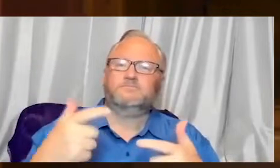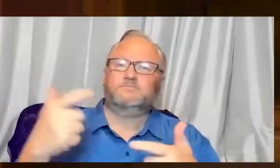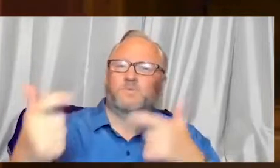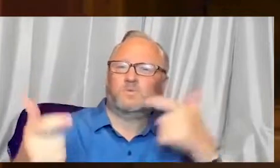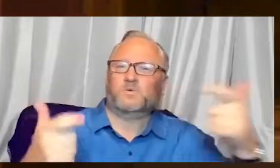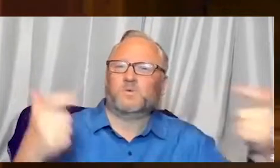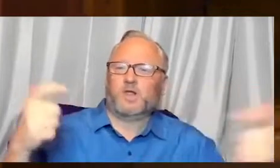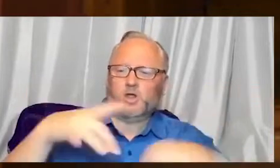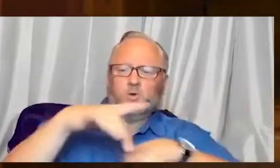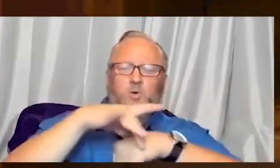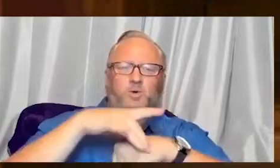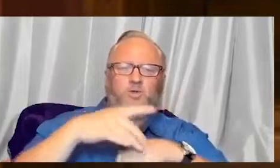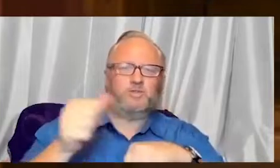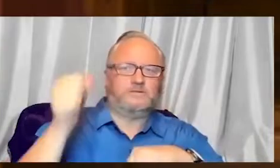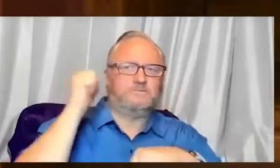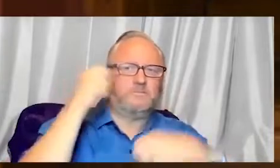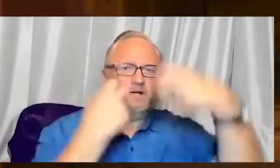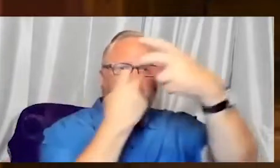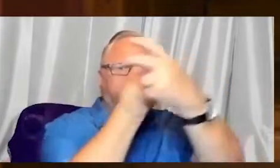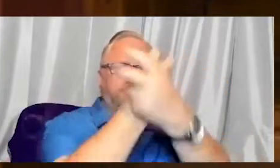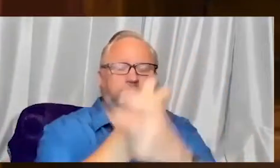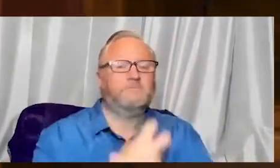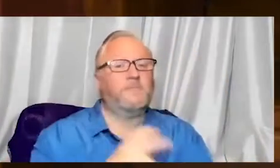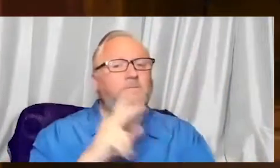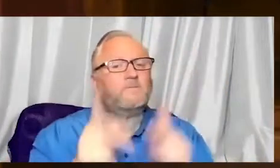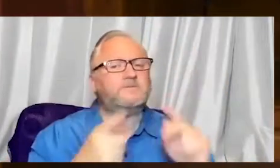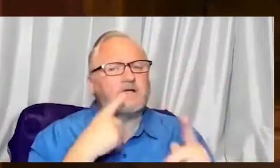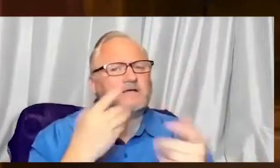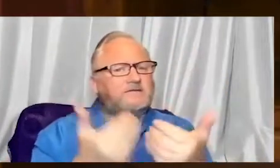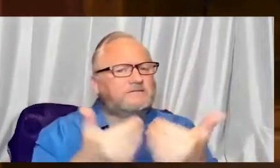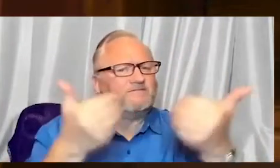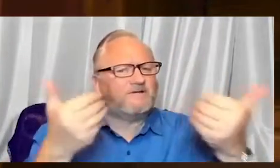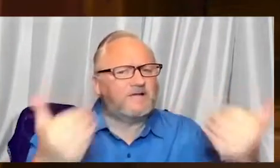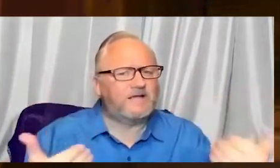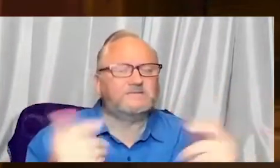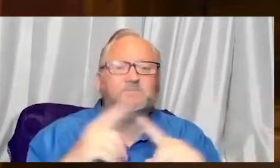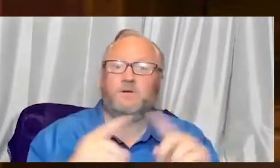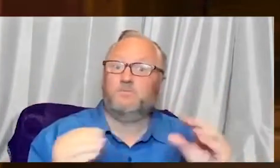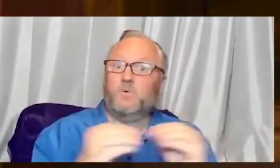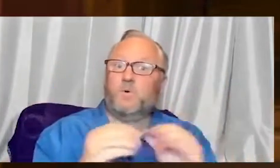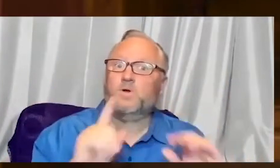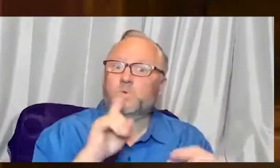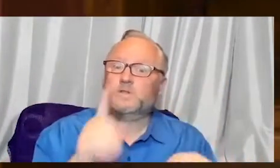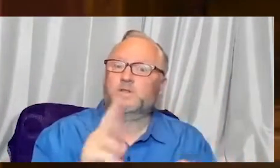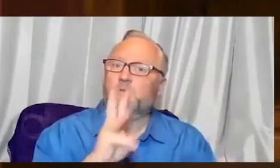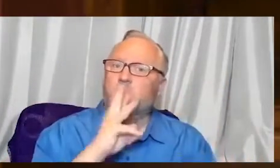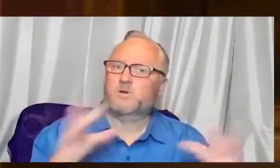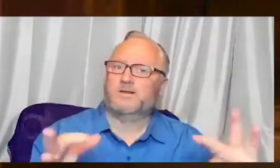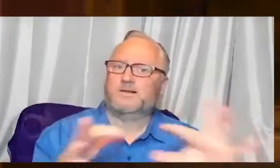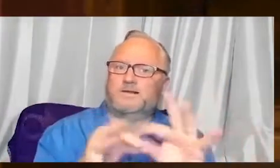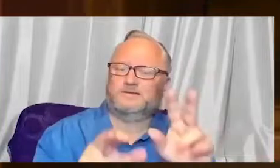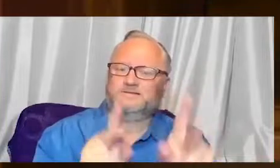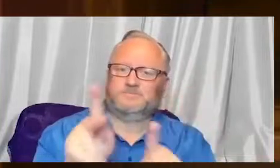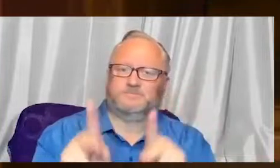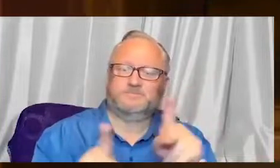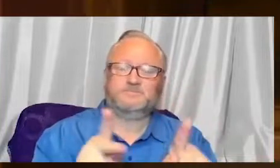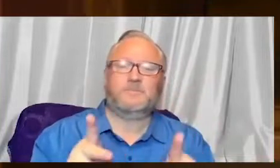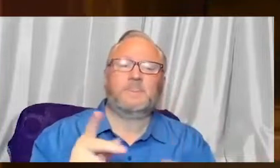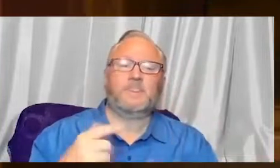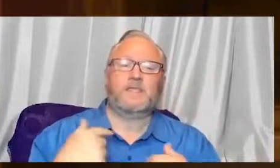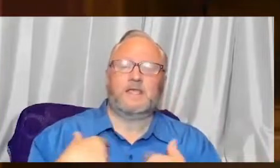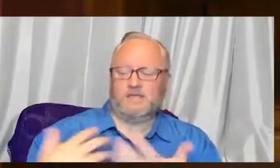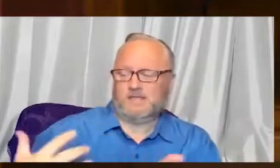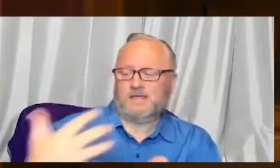earth, said to divide, but much more, I connect. I gather waters of